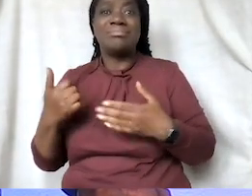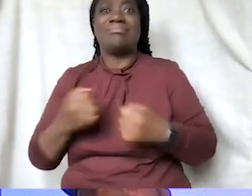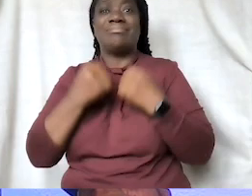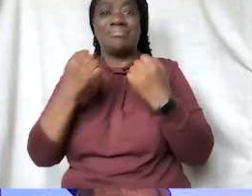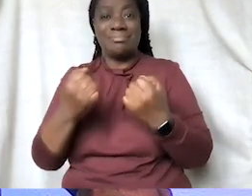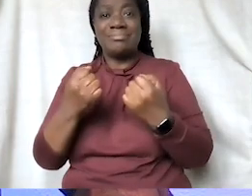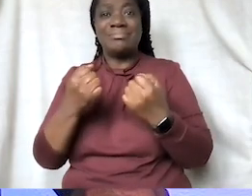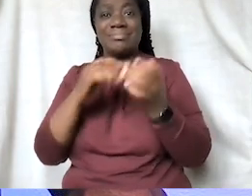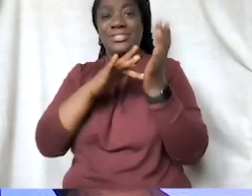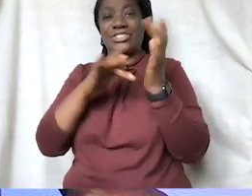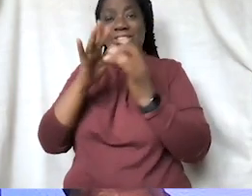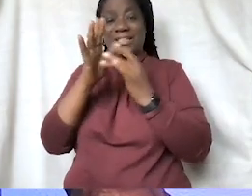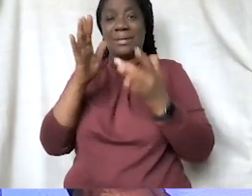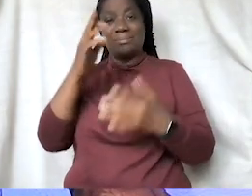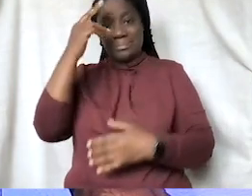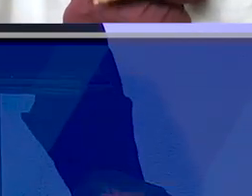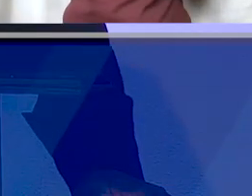name. Amen.